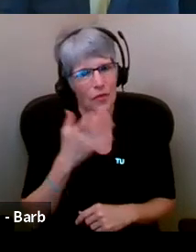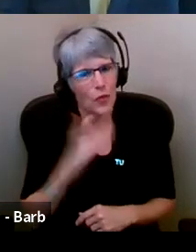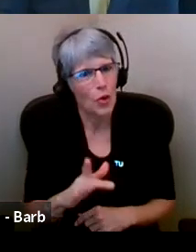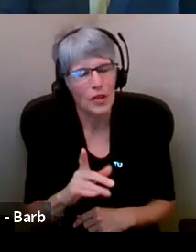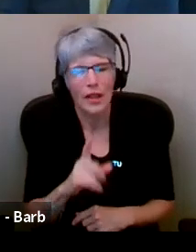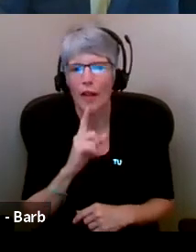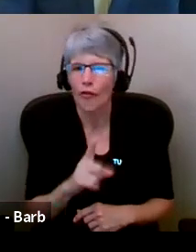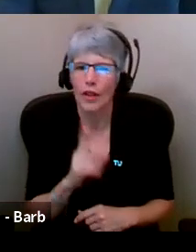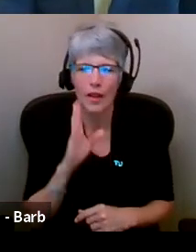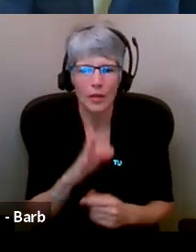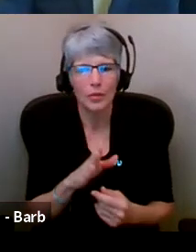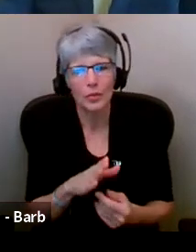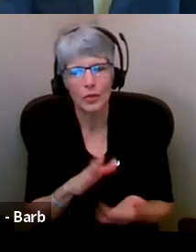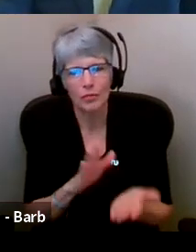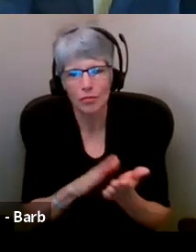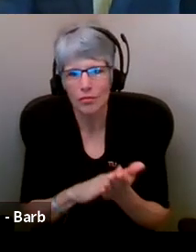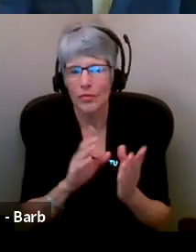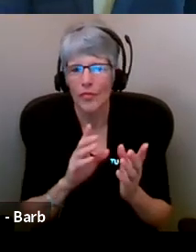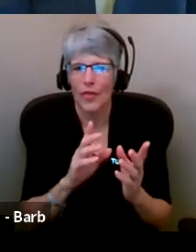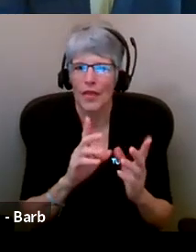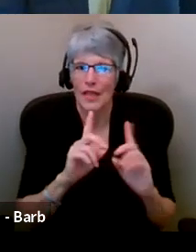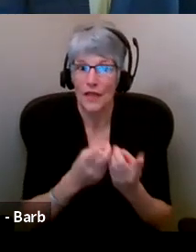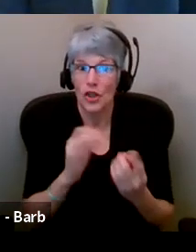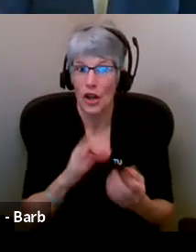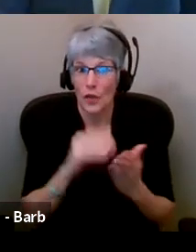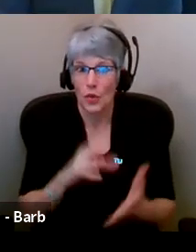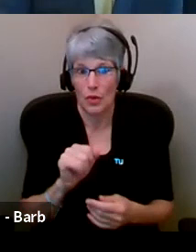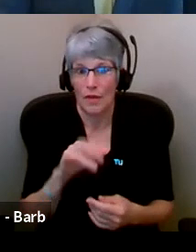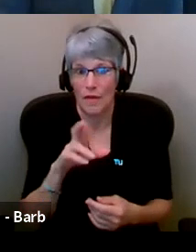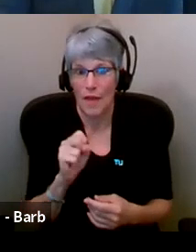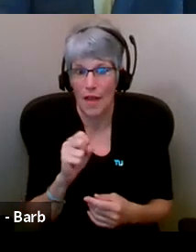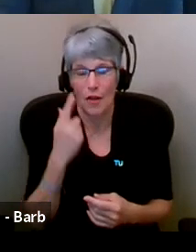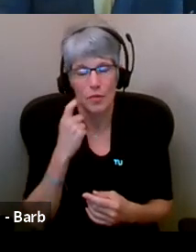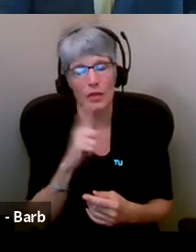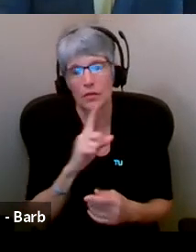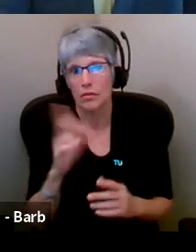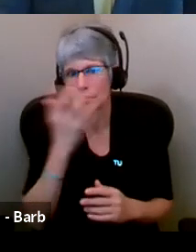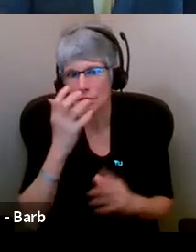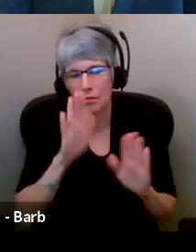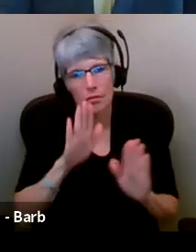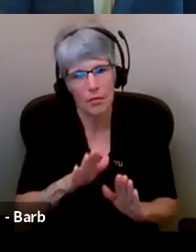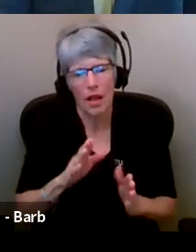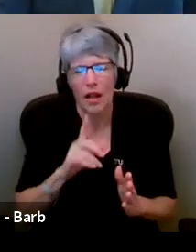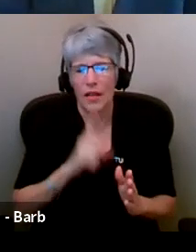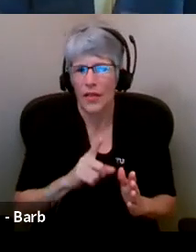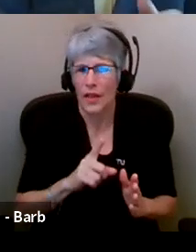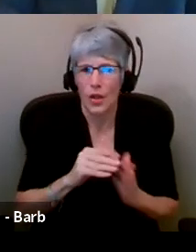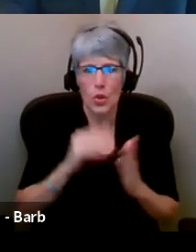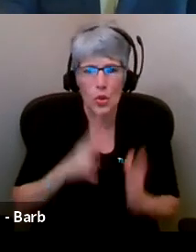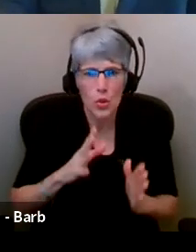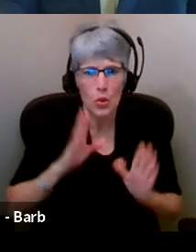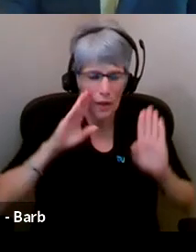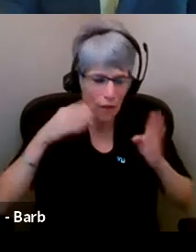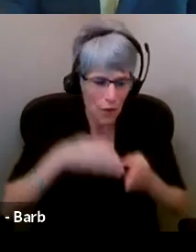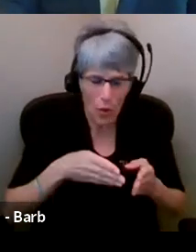out my Division of Student Affairs, because it's just been incredible at the student-centered focus that has